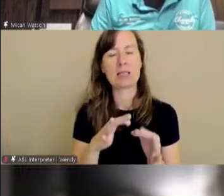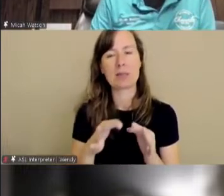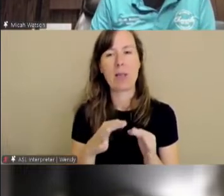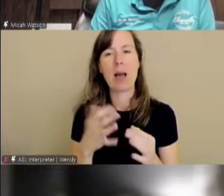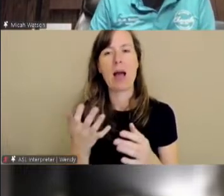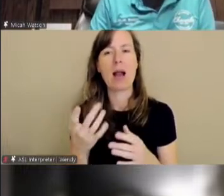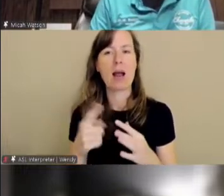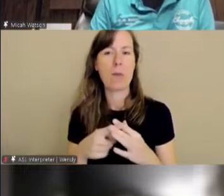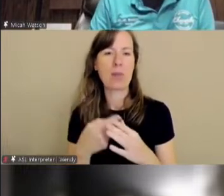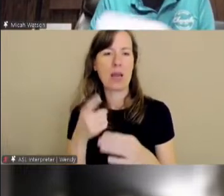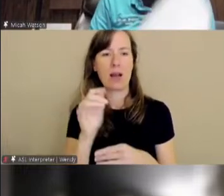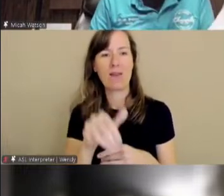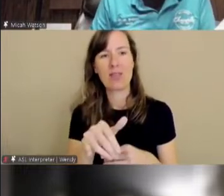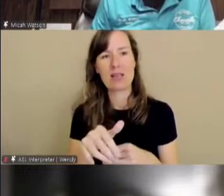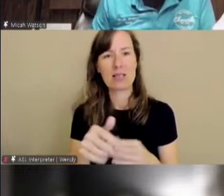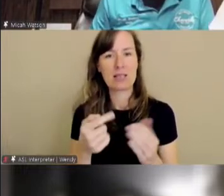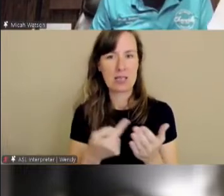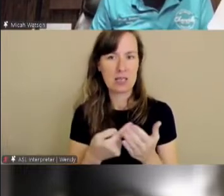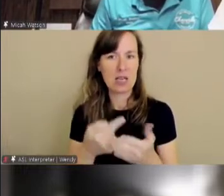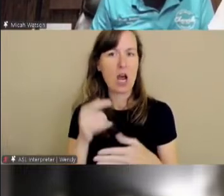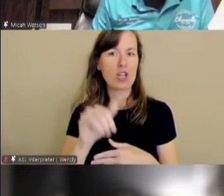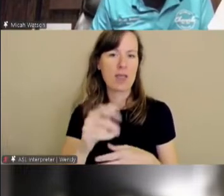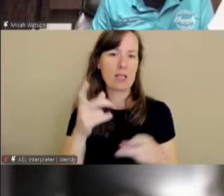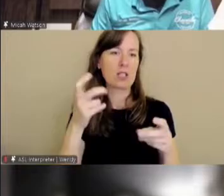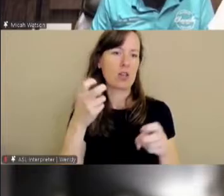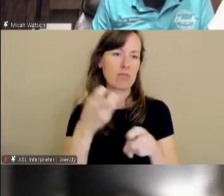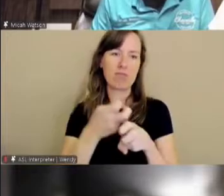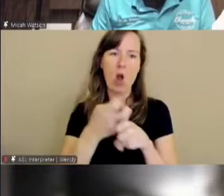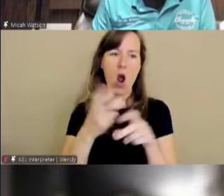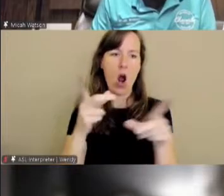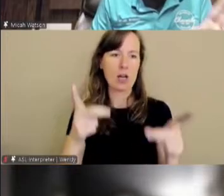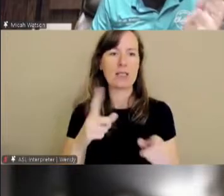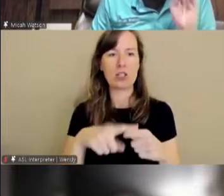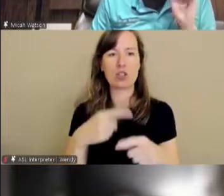beginning of this, these are some hard decisions that we have to make.